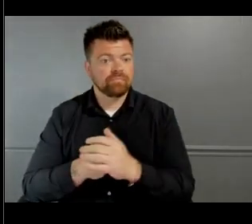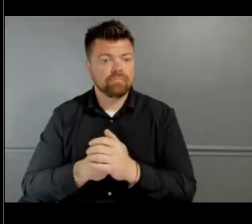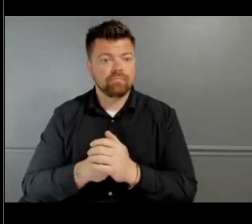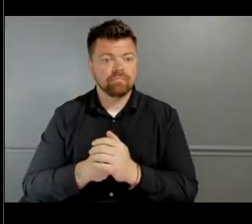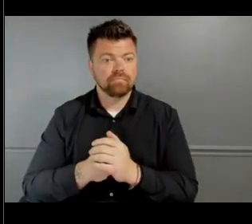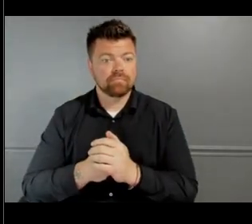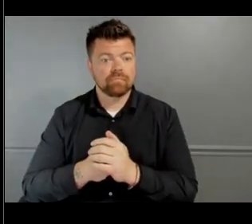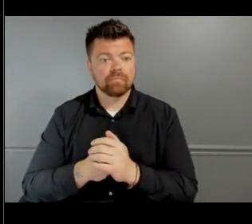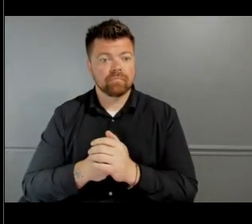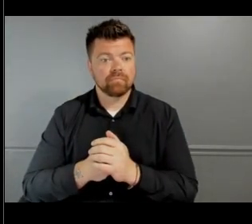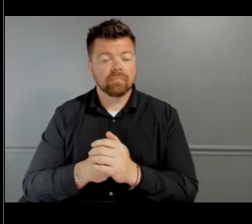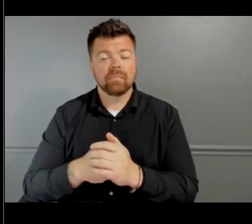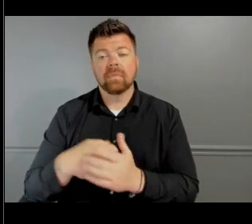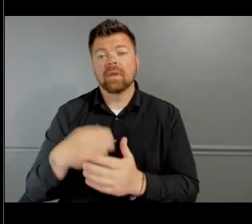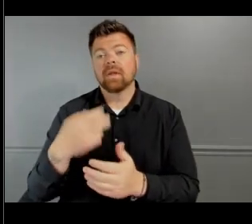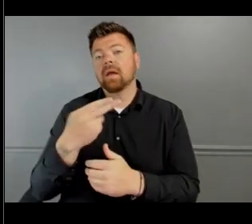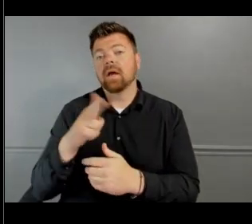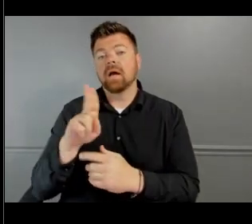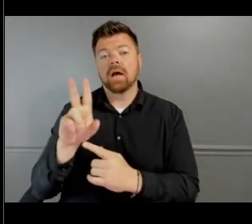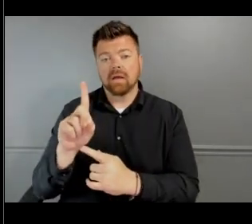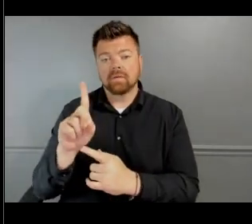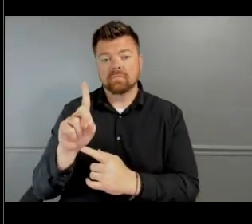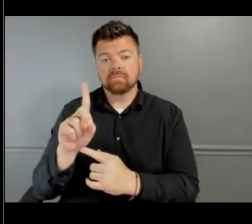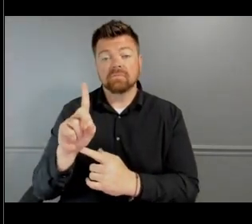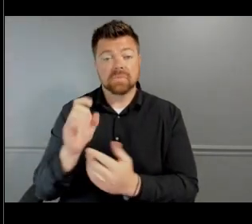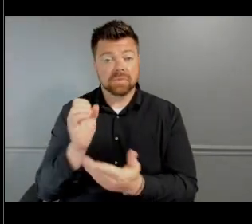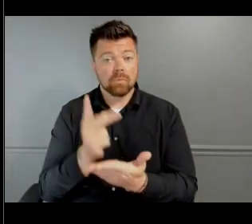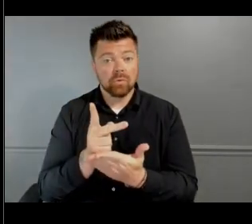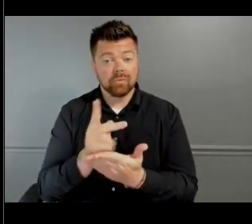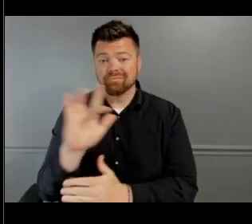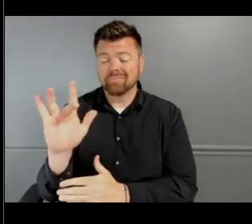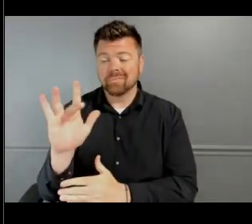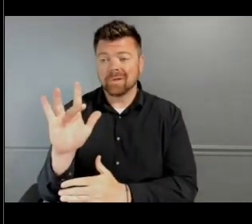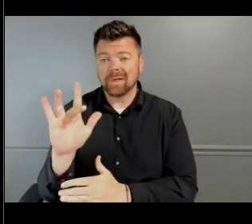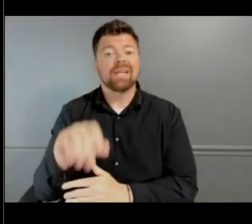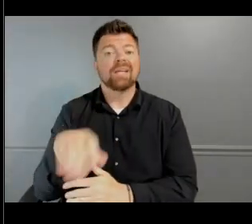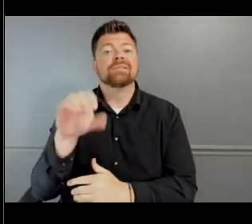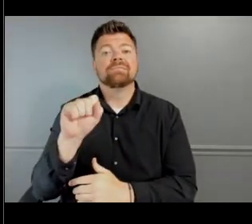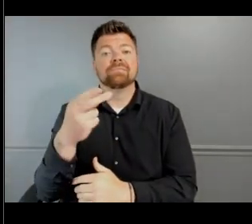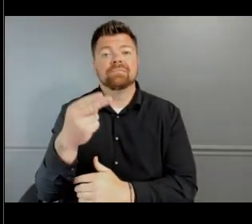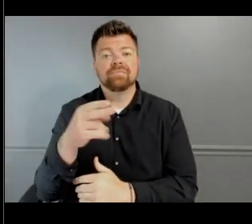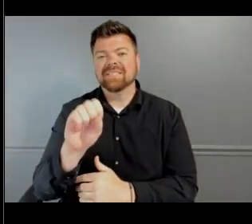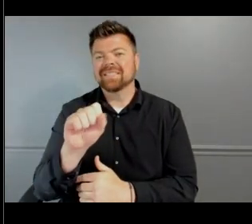which reads, HUD has approved blank safe harbors.